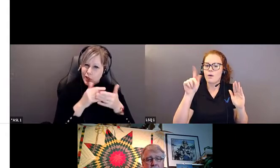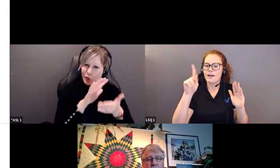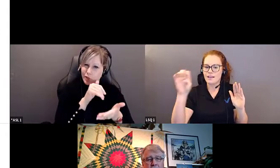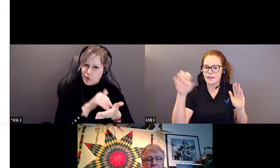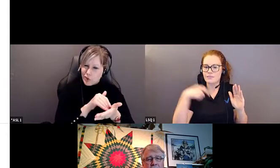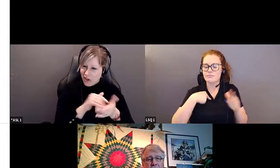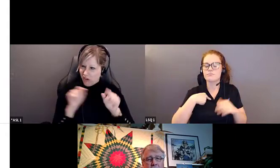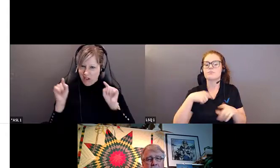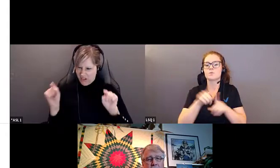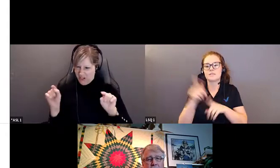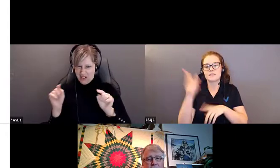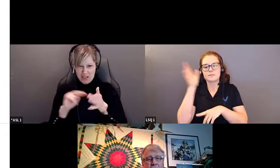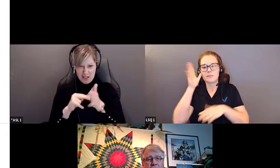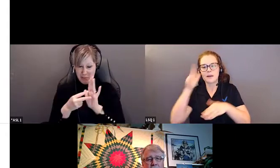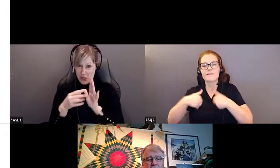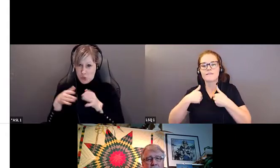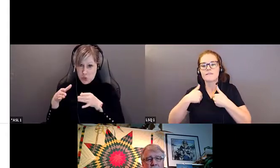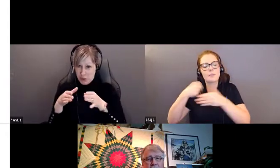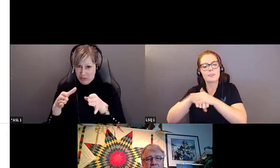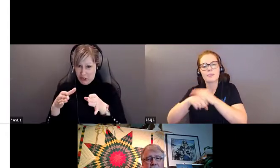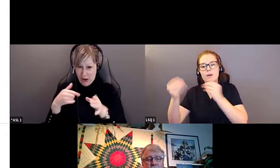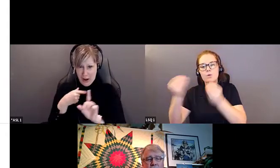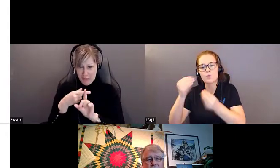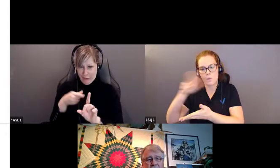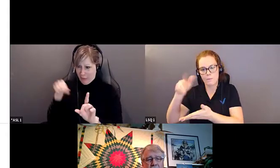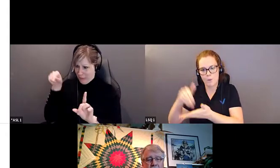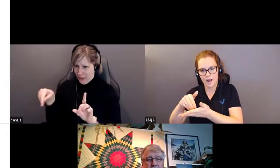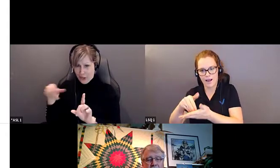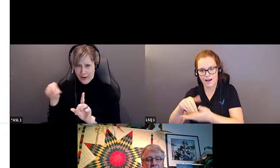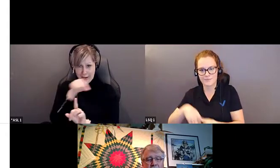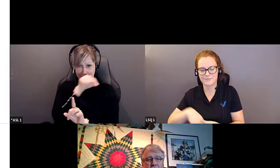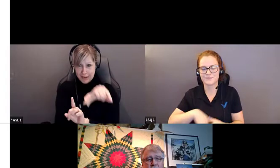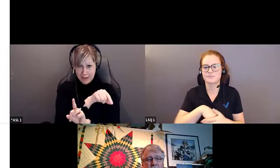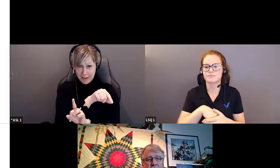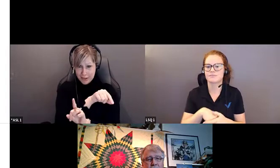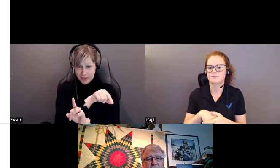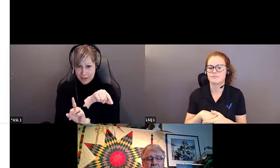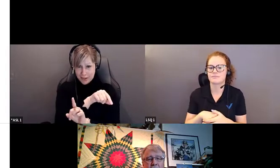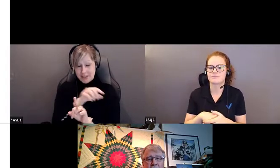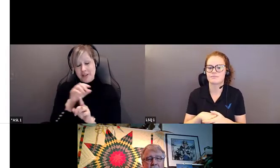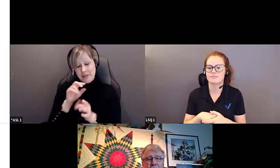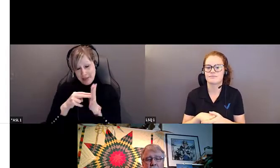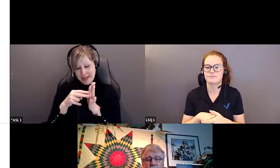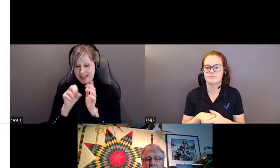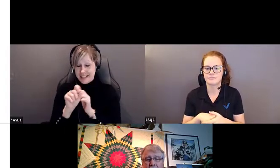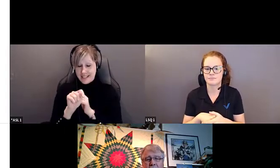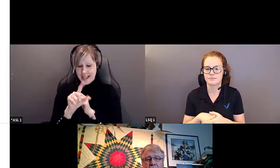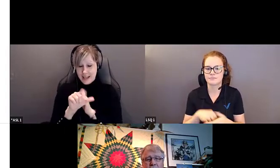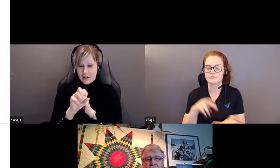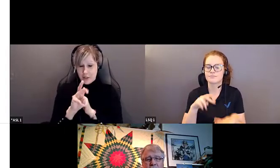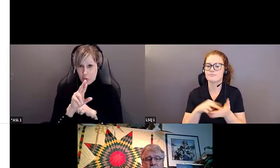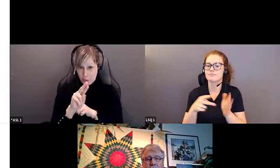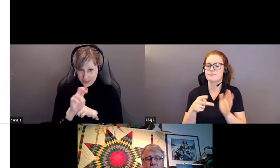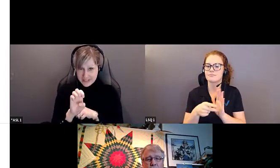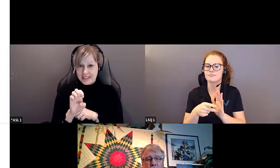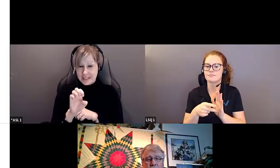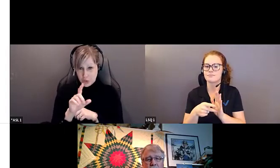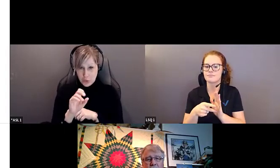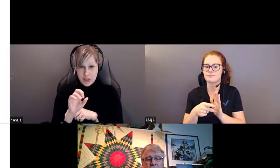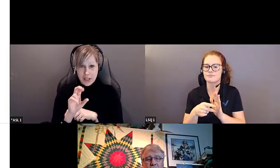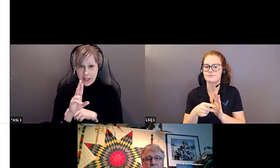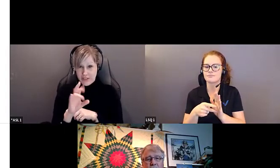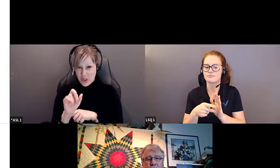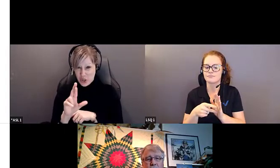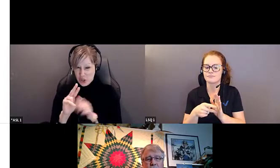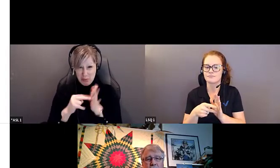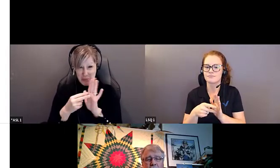from two sides of the river. Two sides of the river meaning the St. Lawrence River, and two sides of two different worlds,